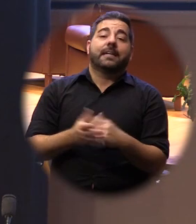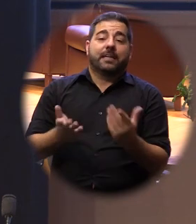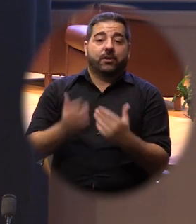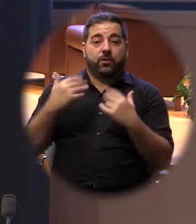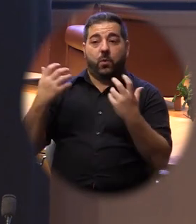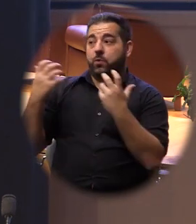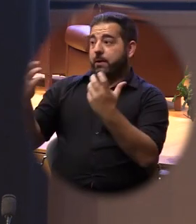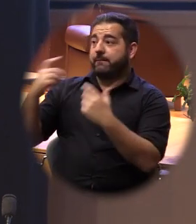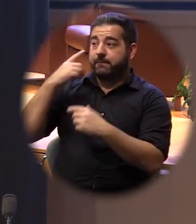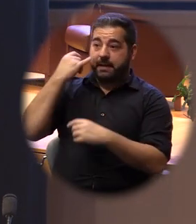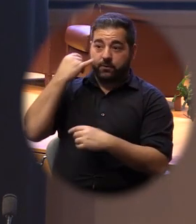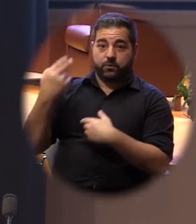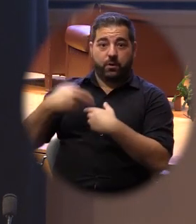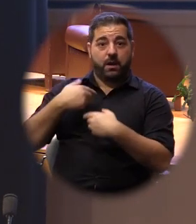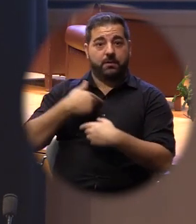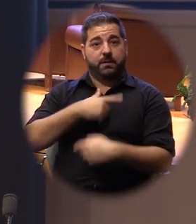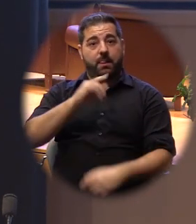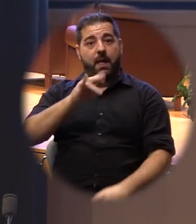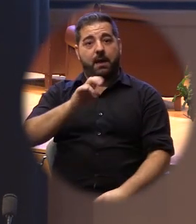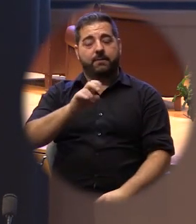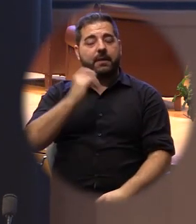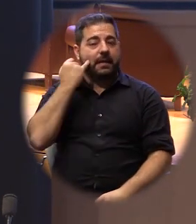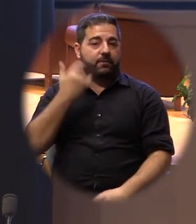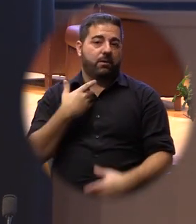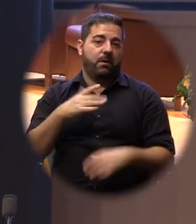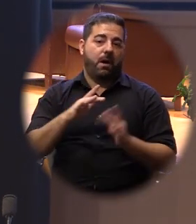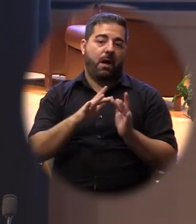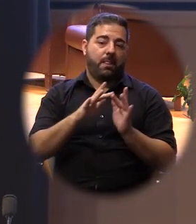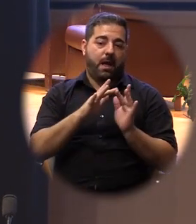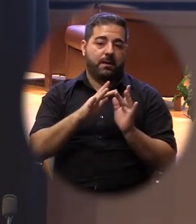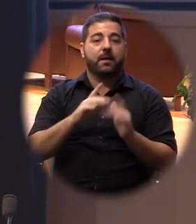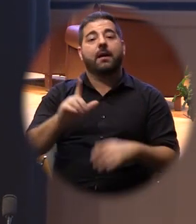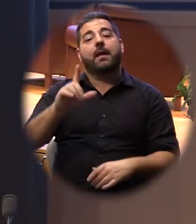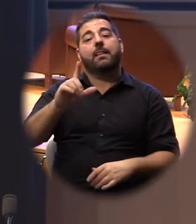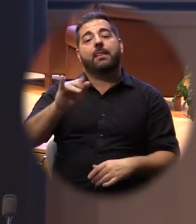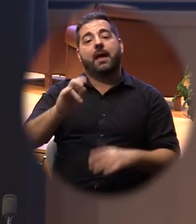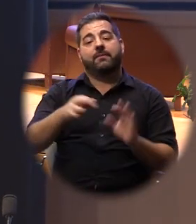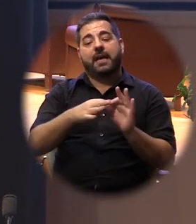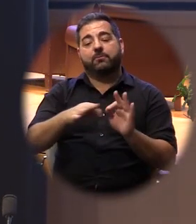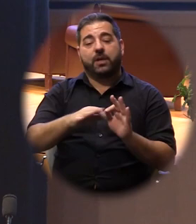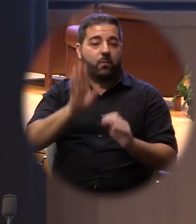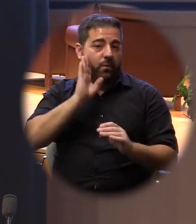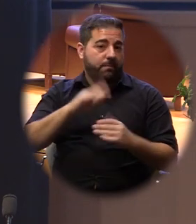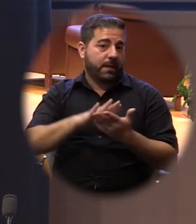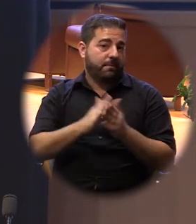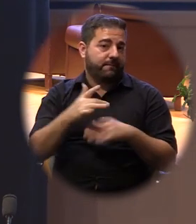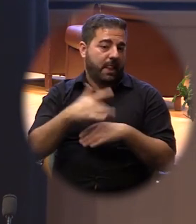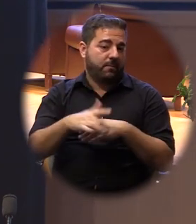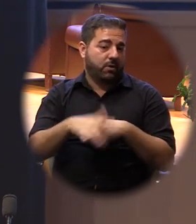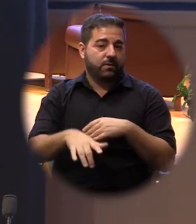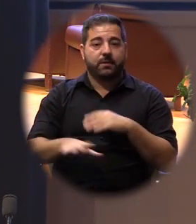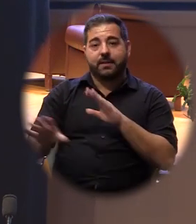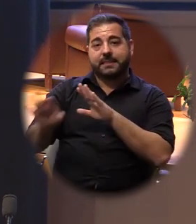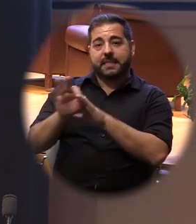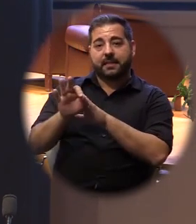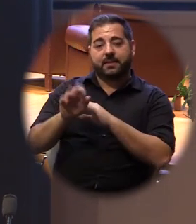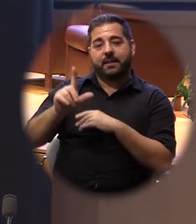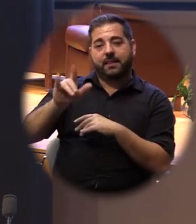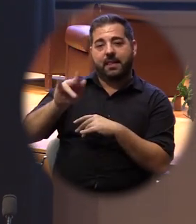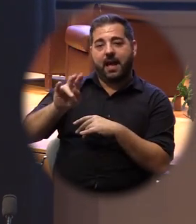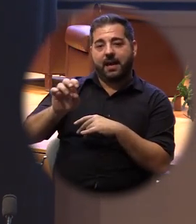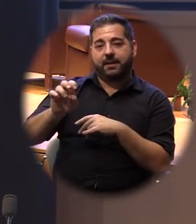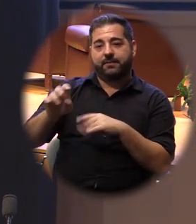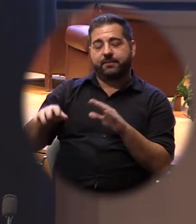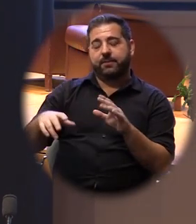for those joining us live. And for those joining us online, live captioning is available. Please select the live